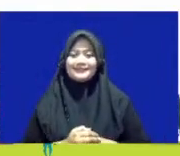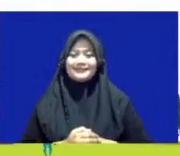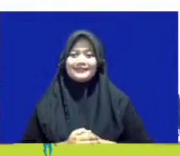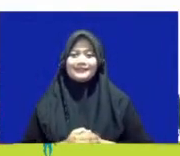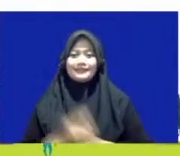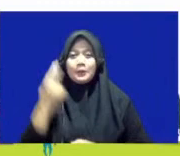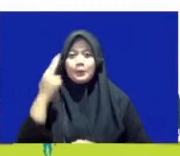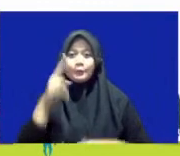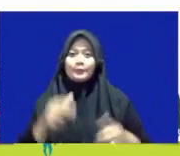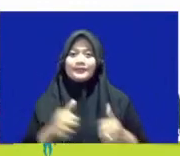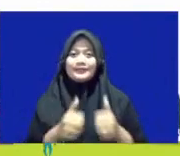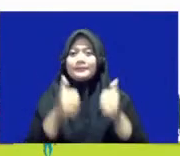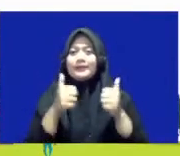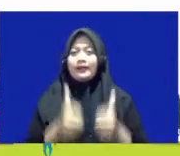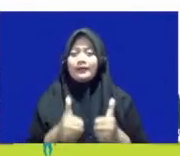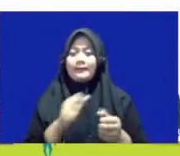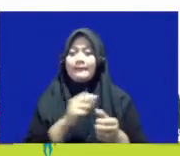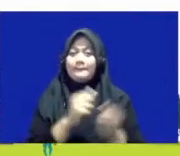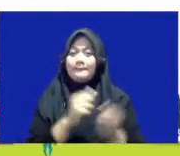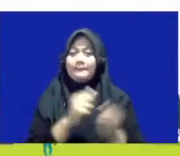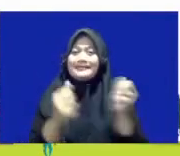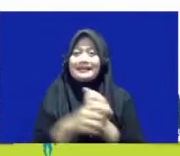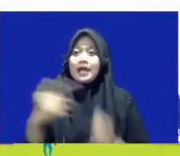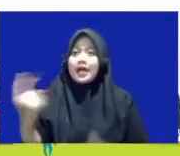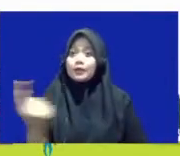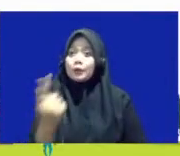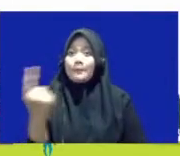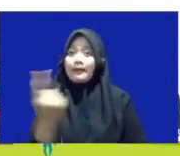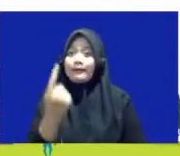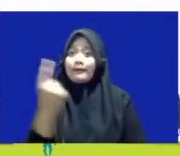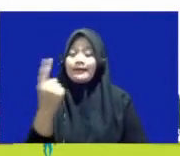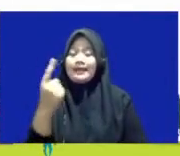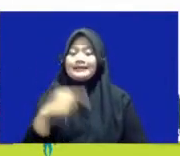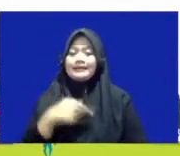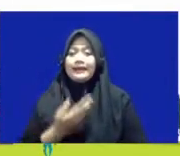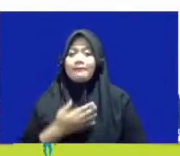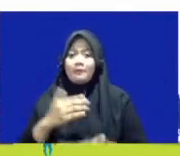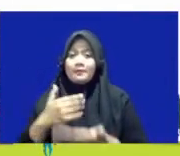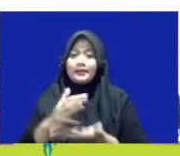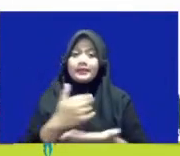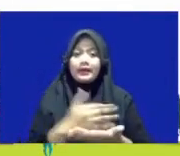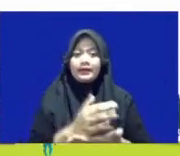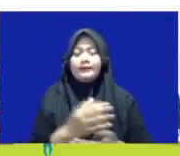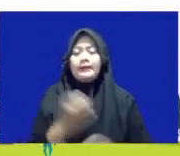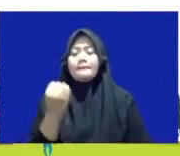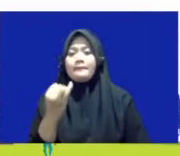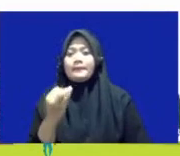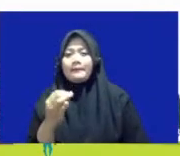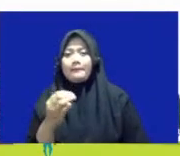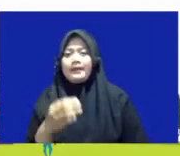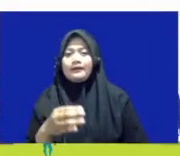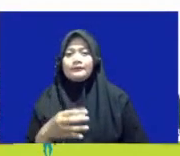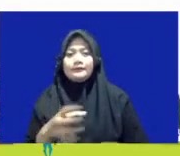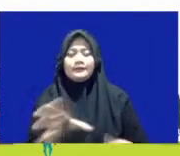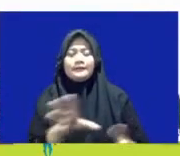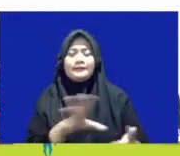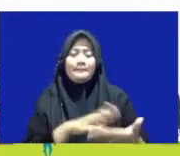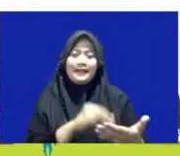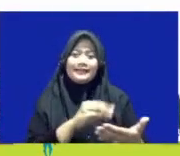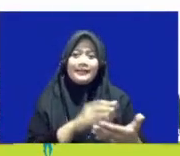I will share some lesson learned in the later portion if I